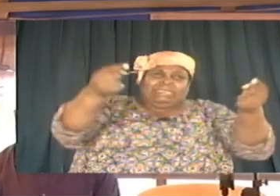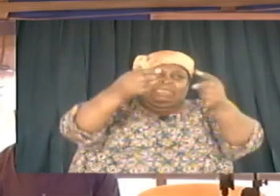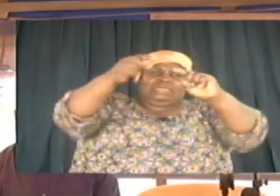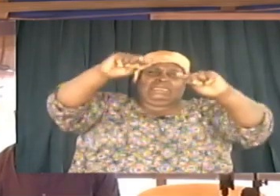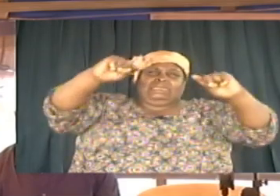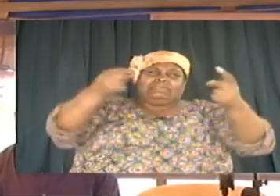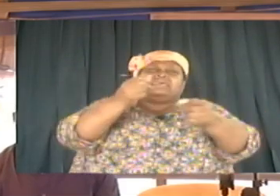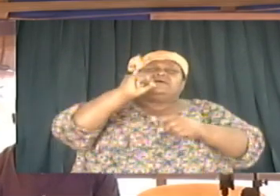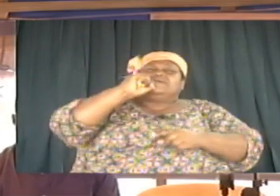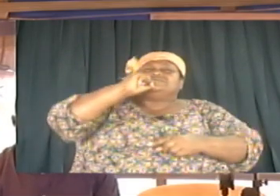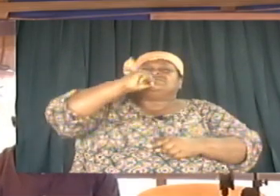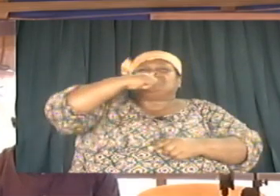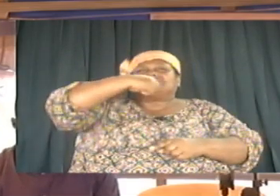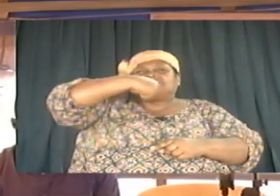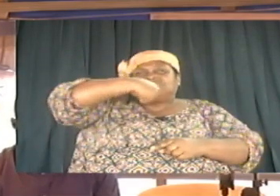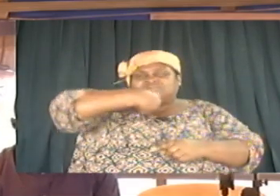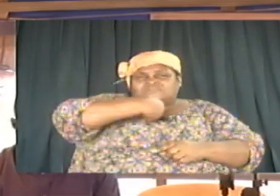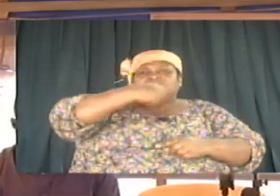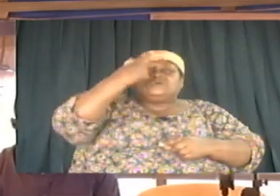seeing it,